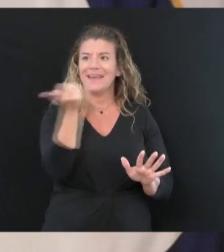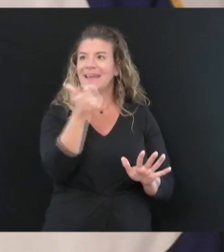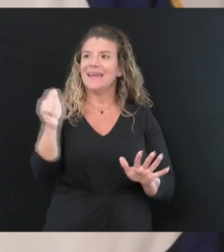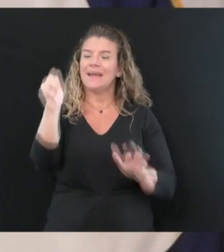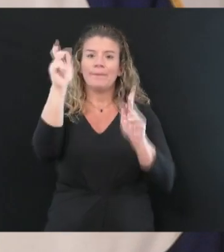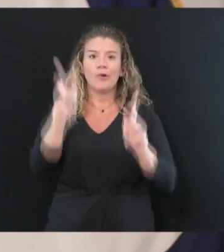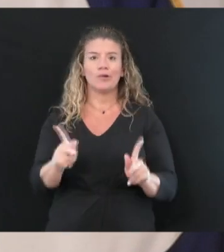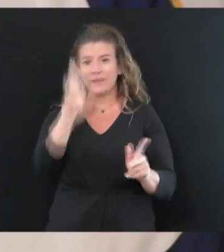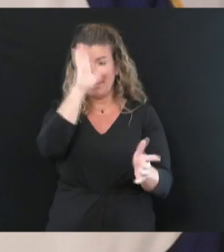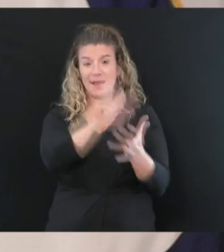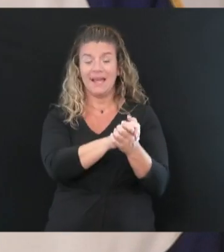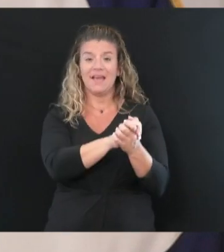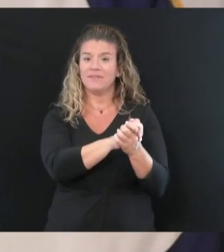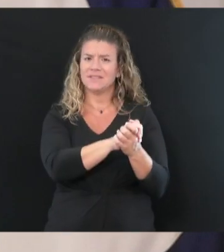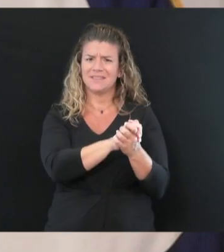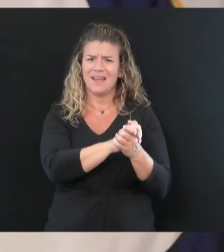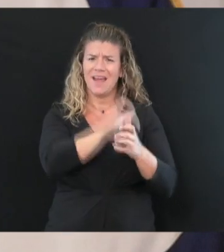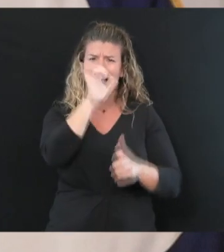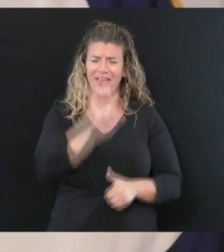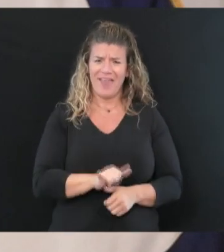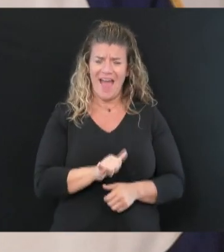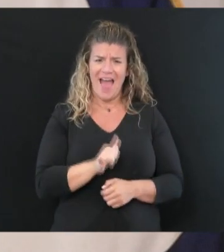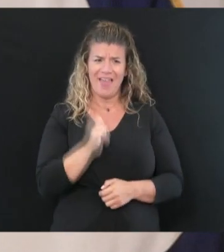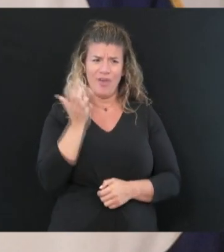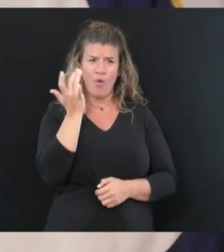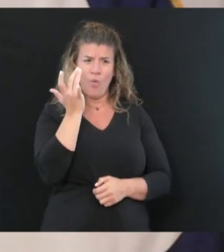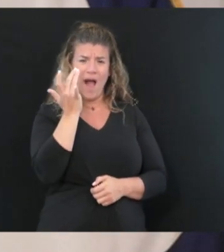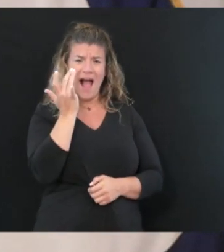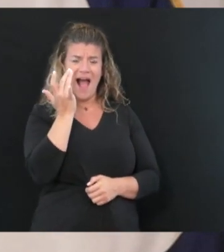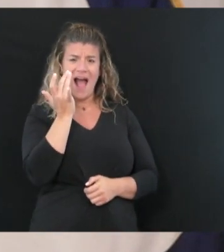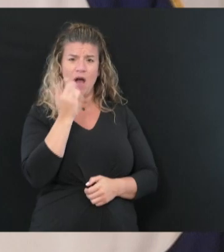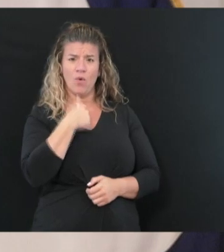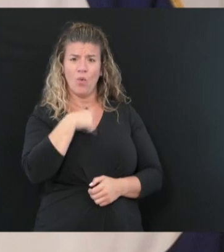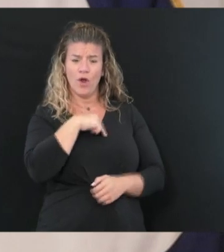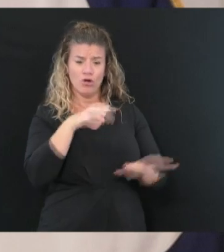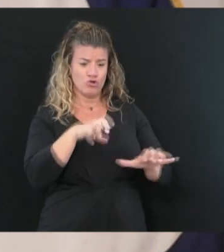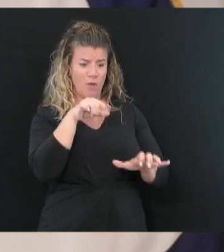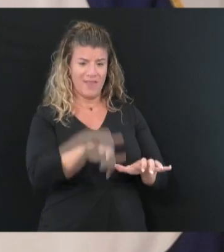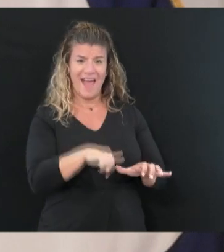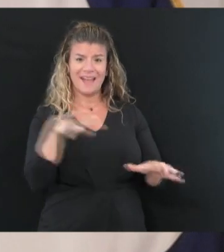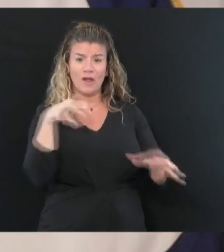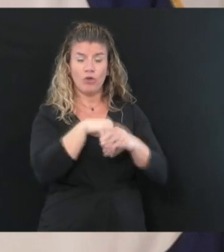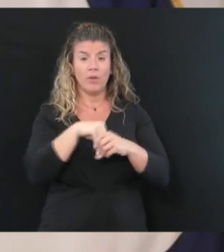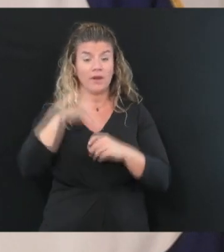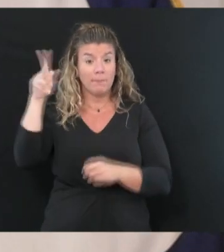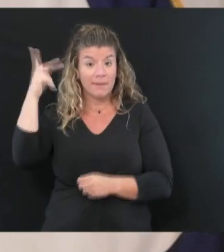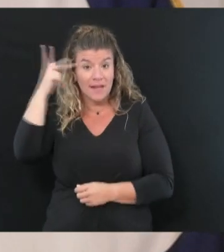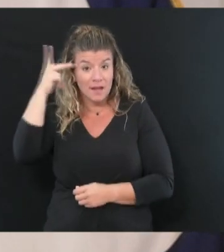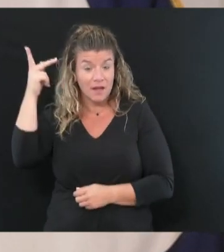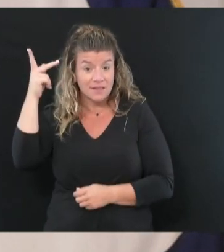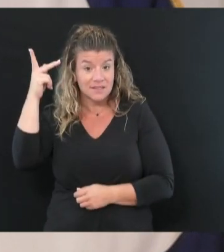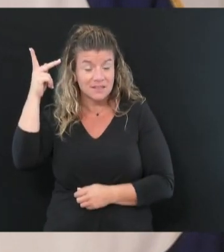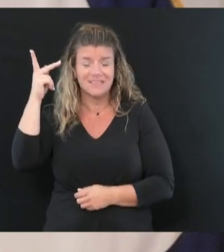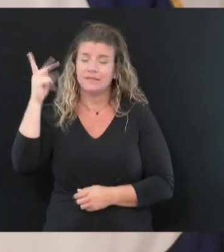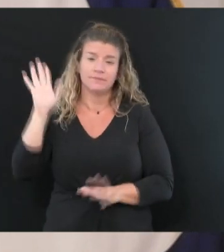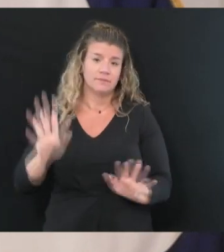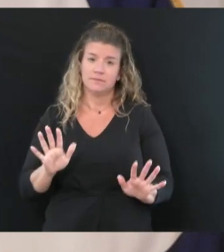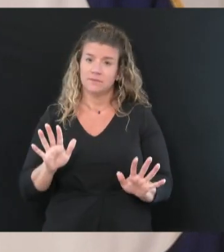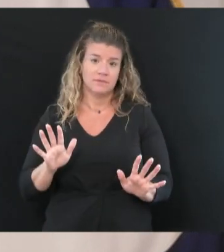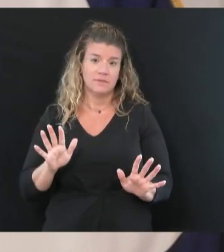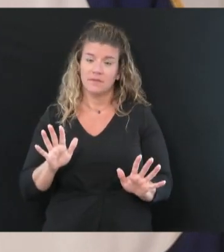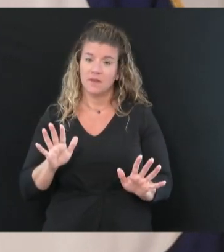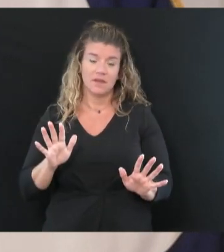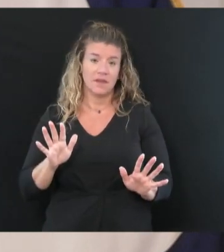believes that we're doing this, or there's the political component that enters into this spectrum, they've got to